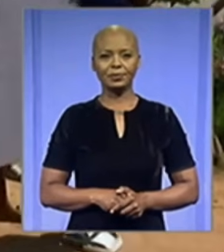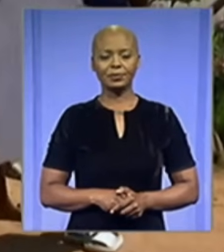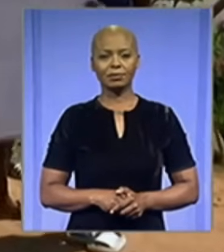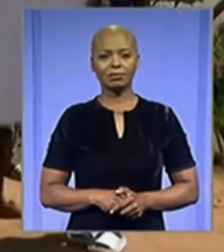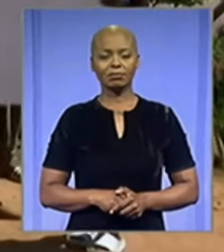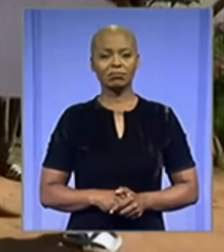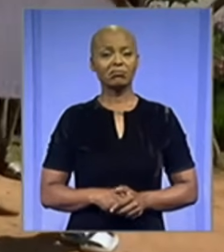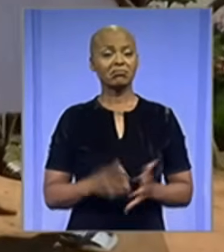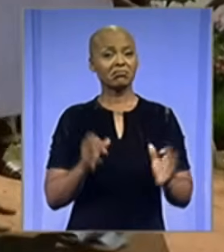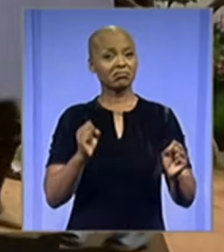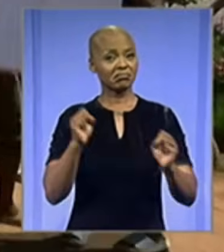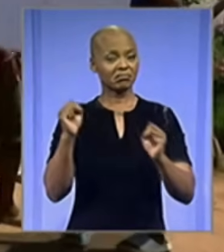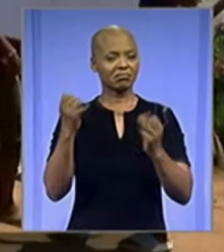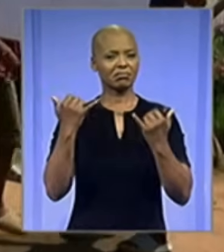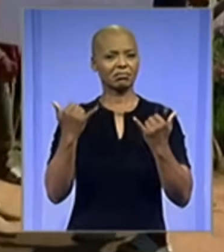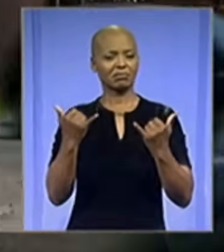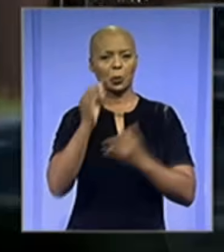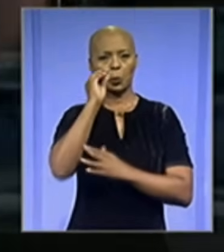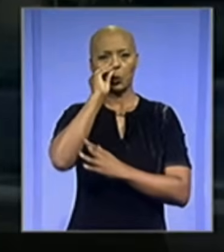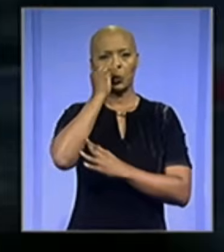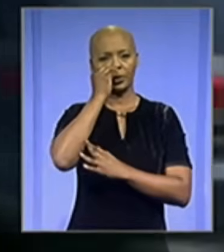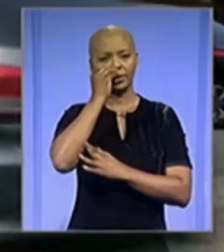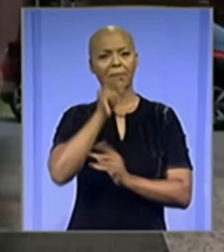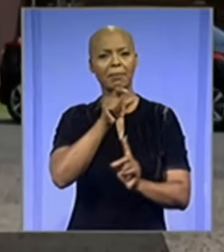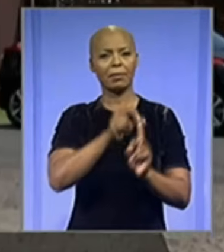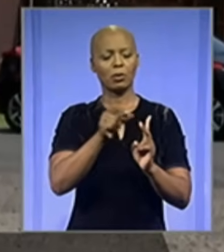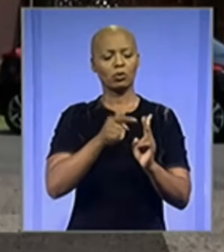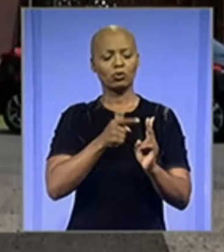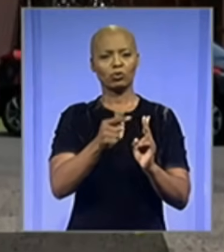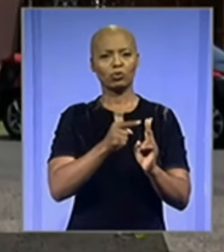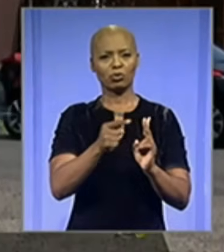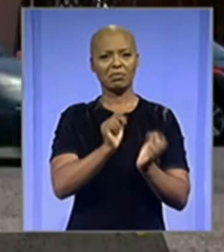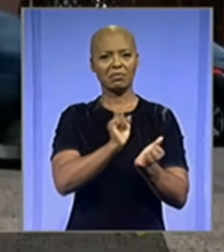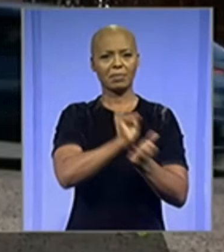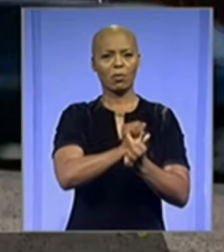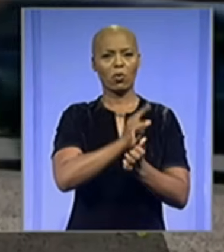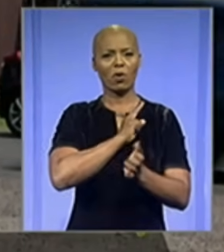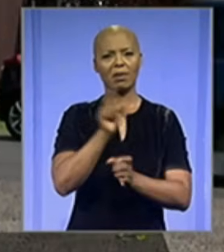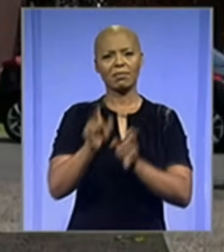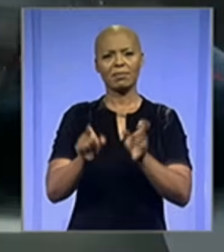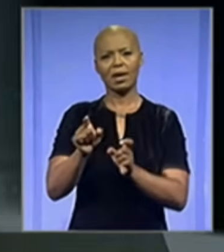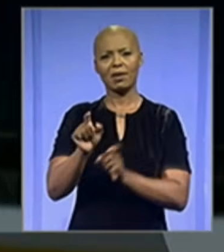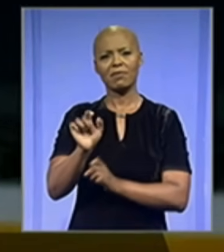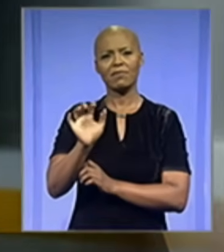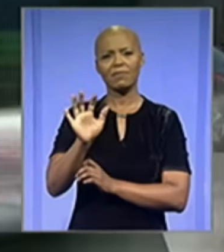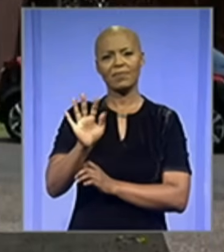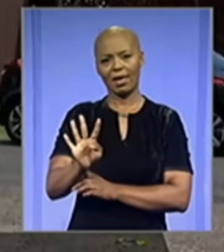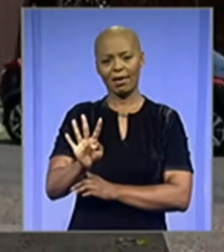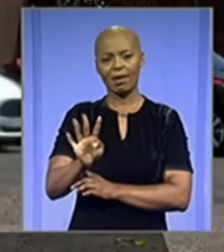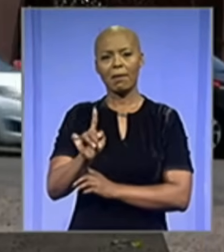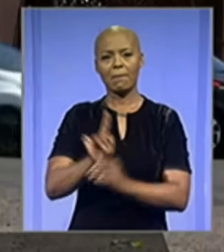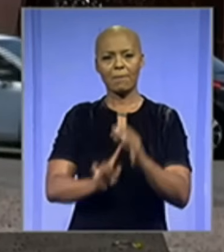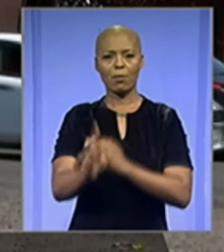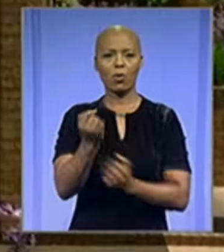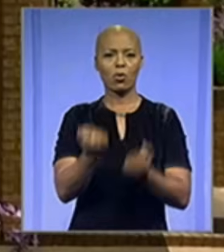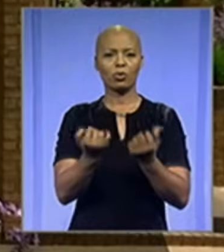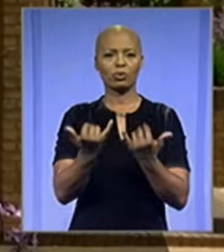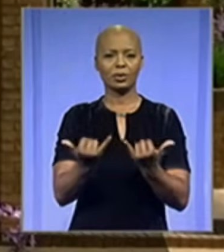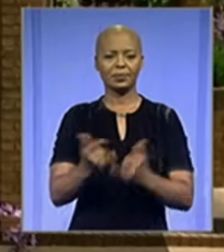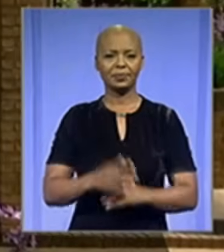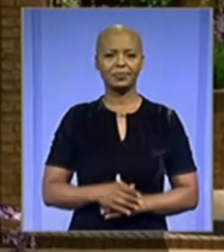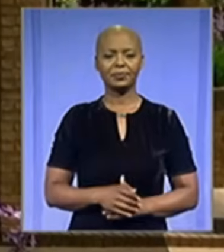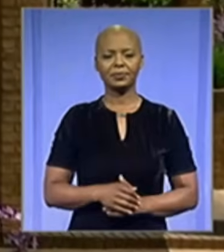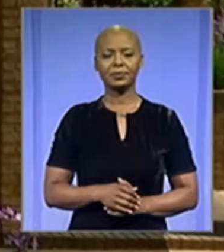Mo kgasong eno re utlwa fa babelaelwa ba le babedi ba ba tshwereng mabapi le polao ya batho ba le bane ba tlhageletse kwa kgotlatshekelo